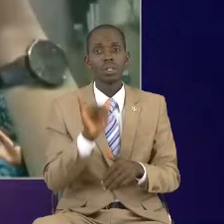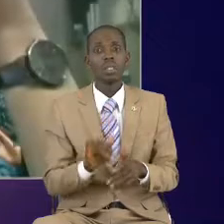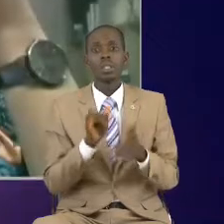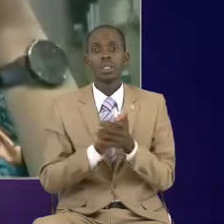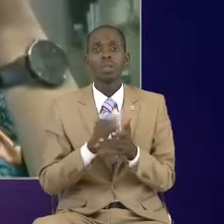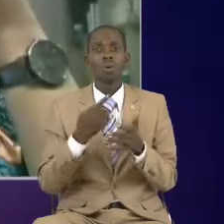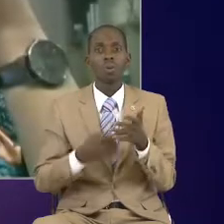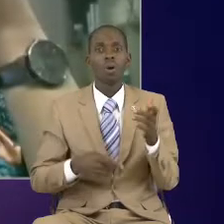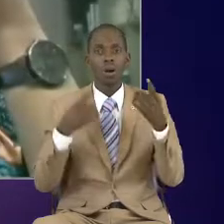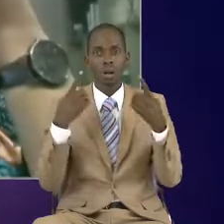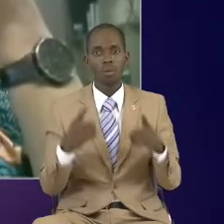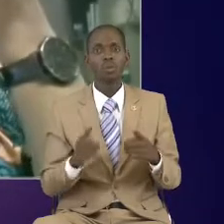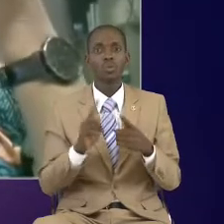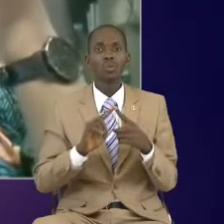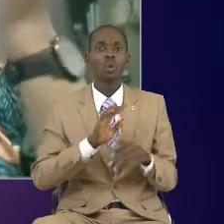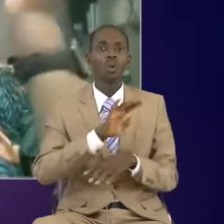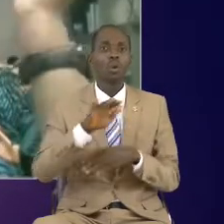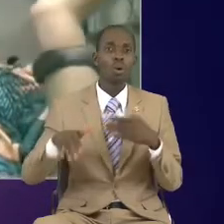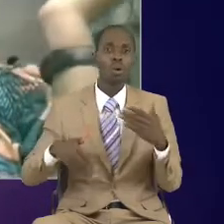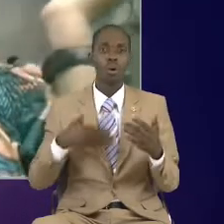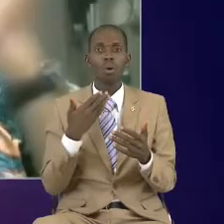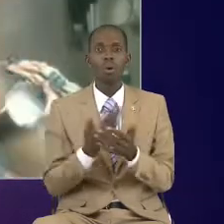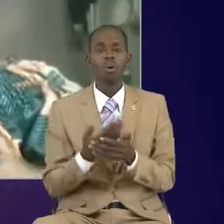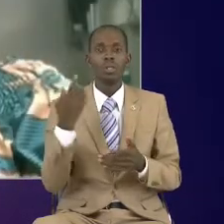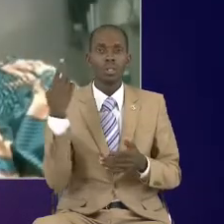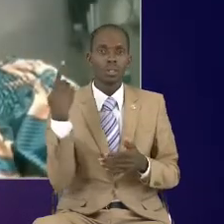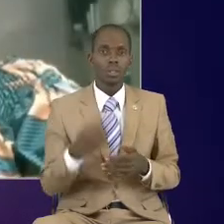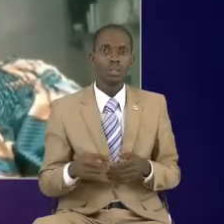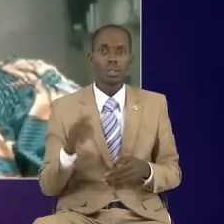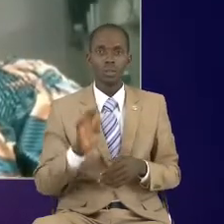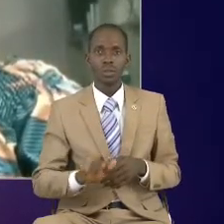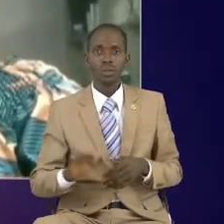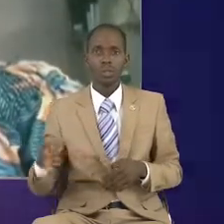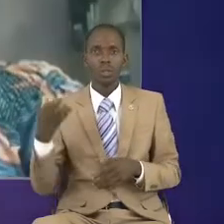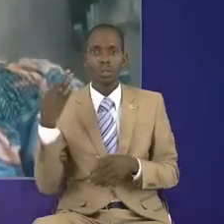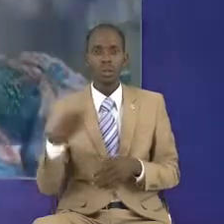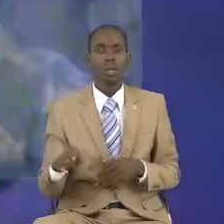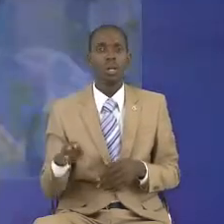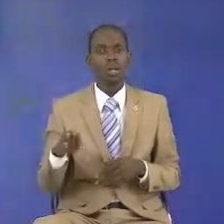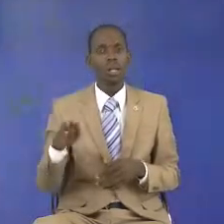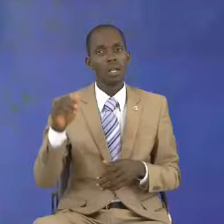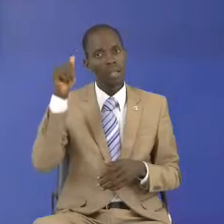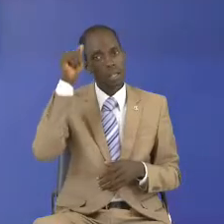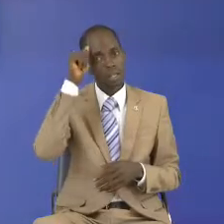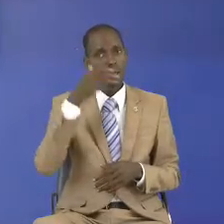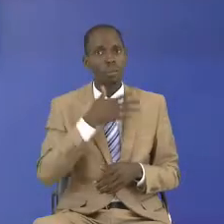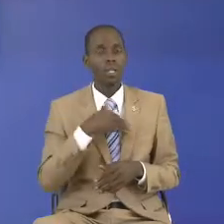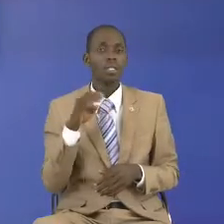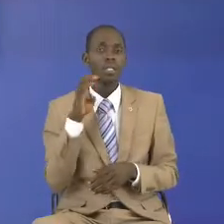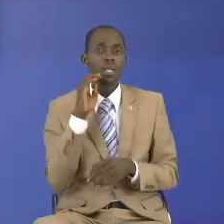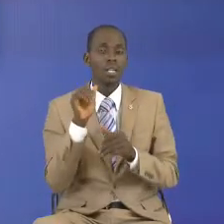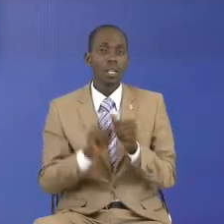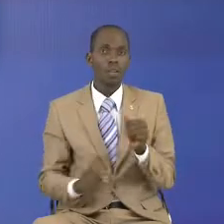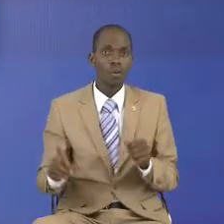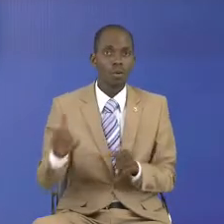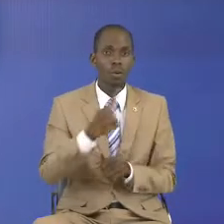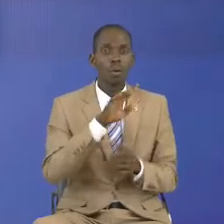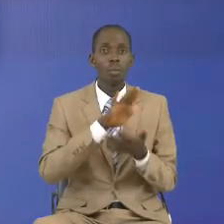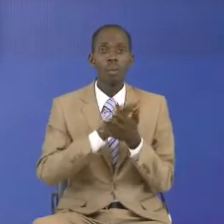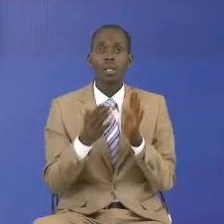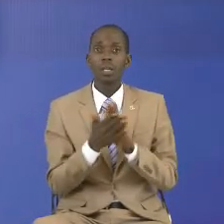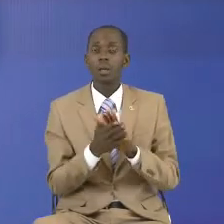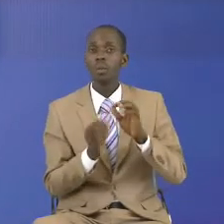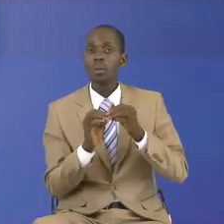to all those descendants of adam and eve everyone became number one